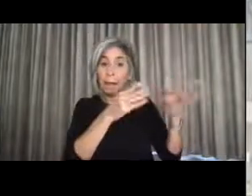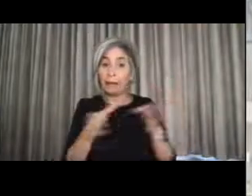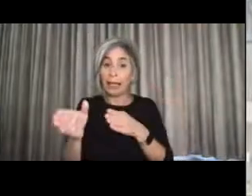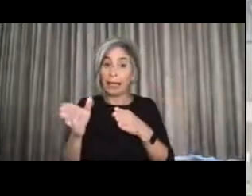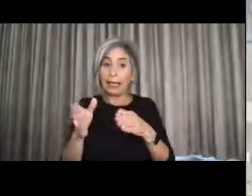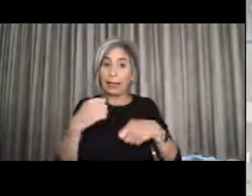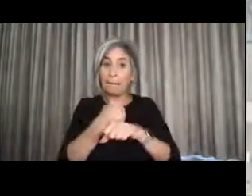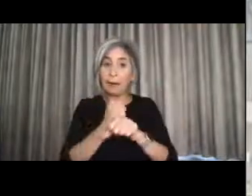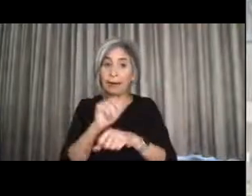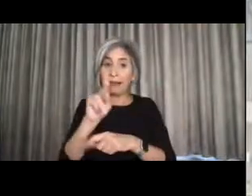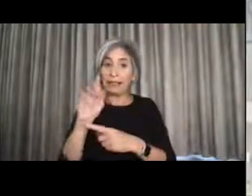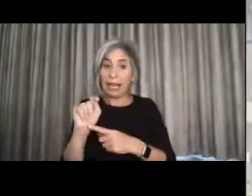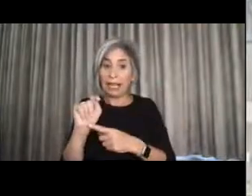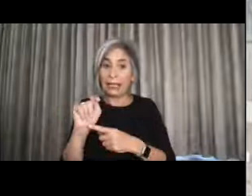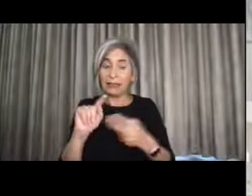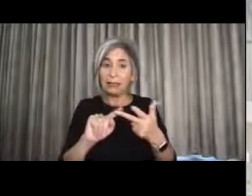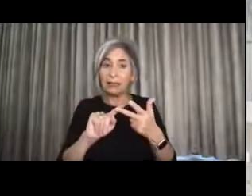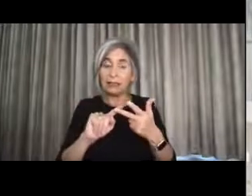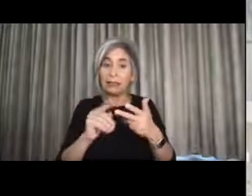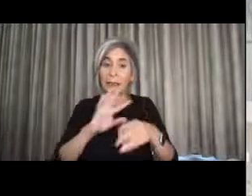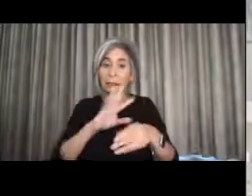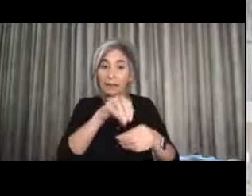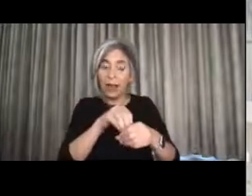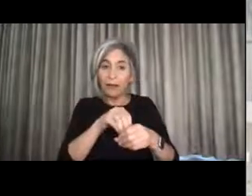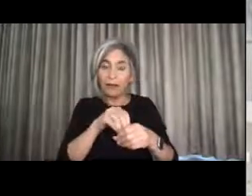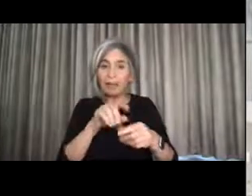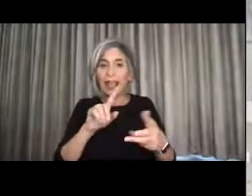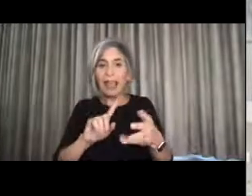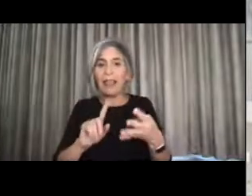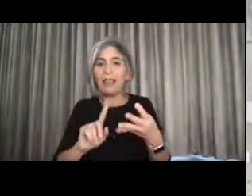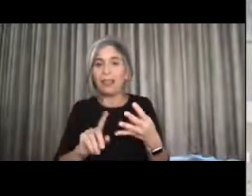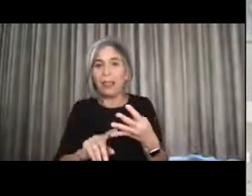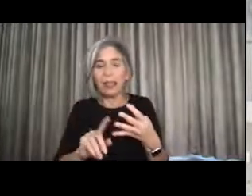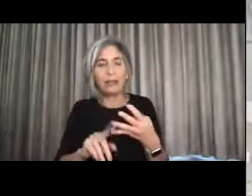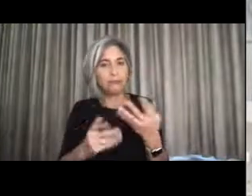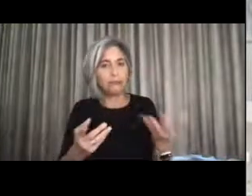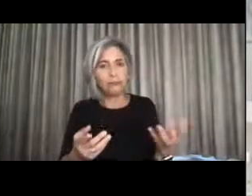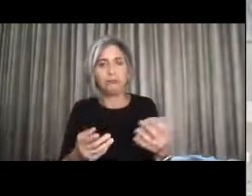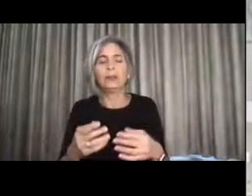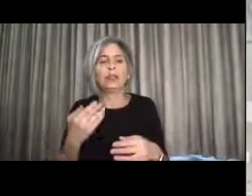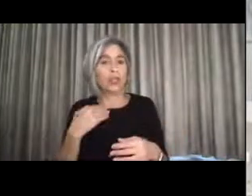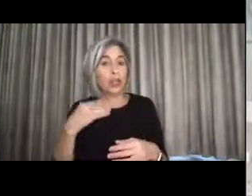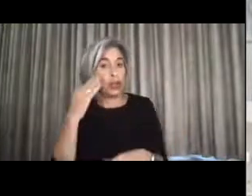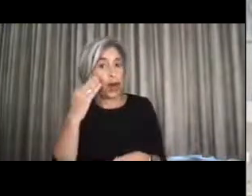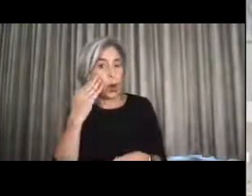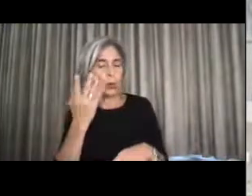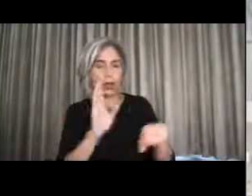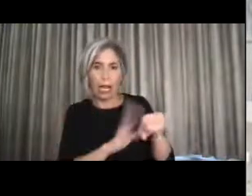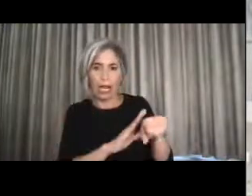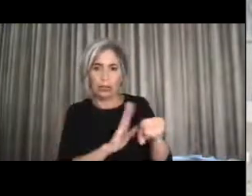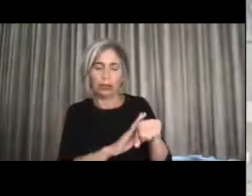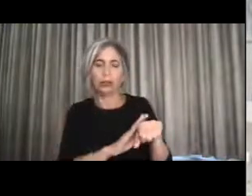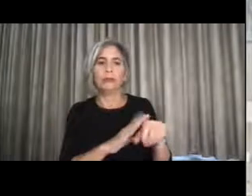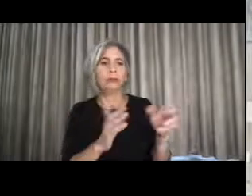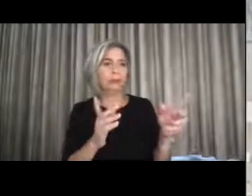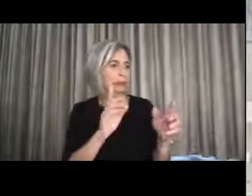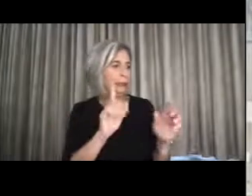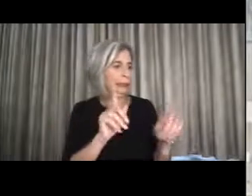get involved, and be informed. So let's look at make a plan. So know your hazards, know your zones, and have a communication